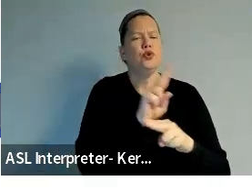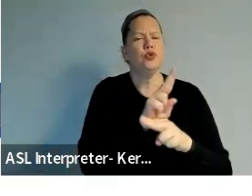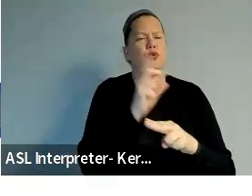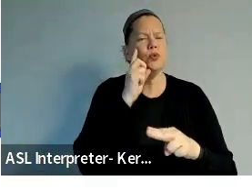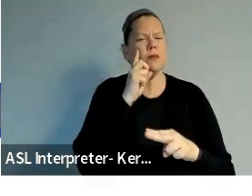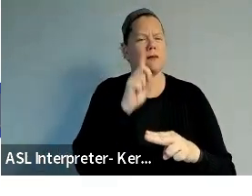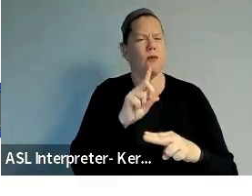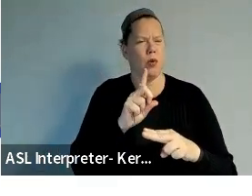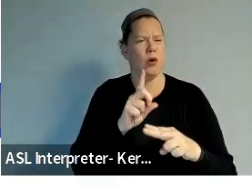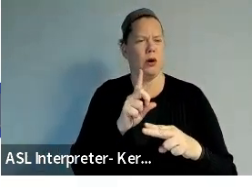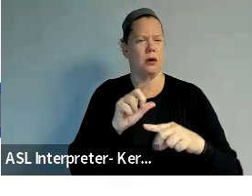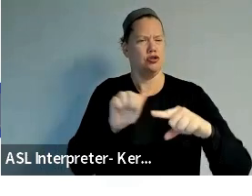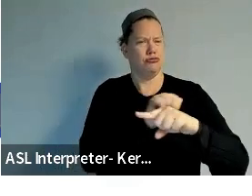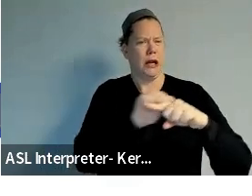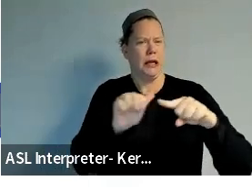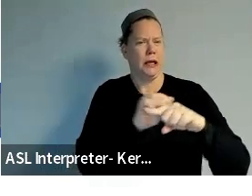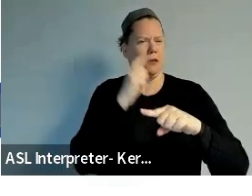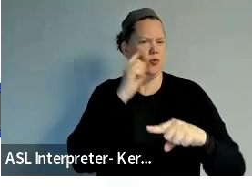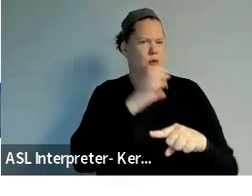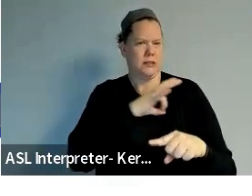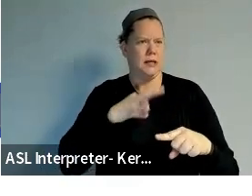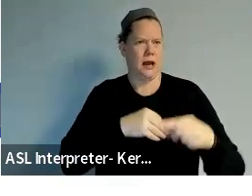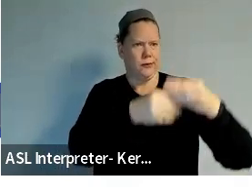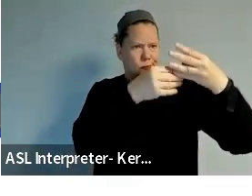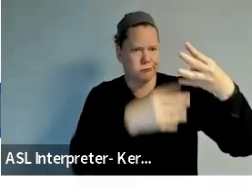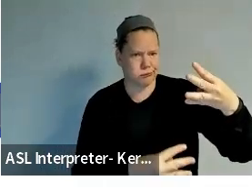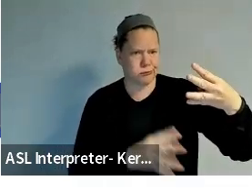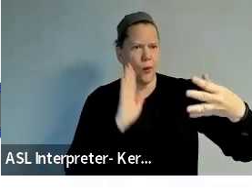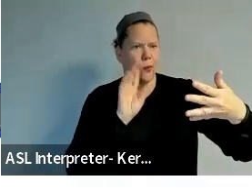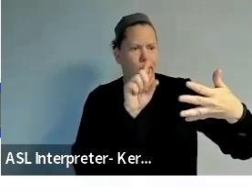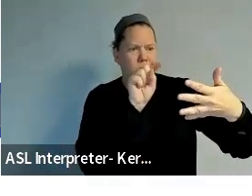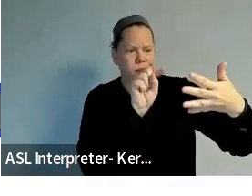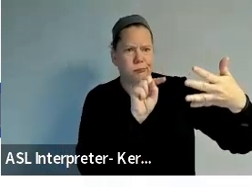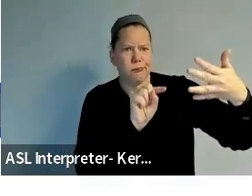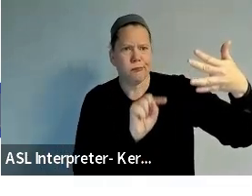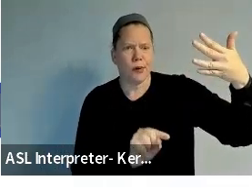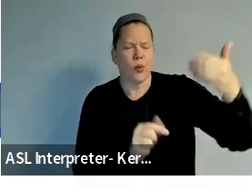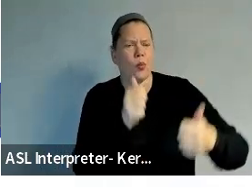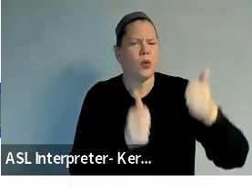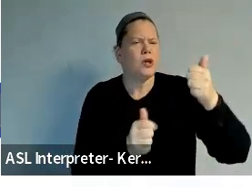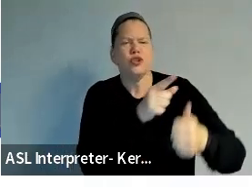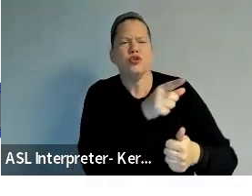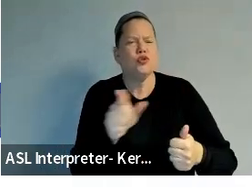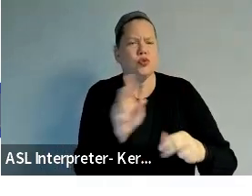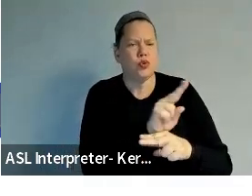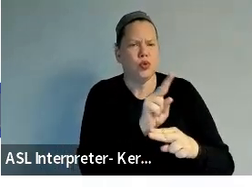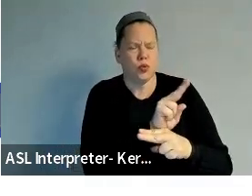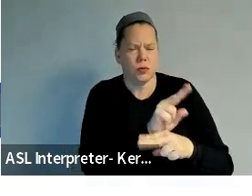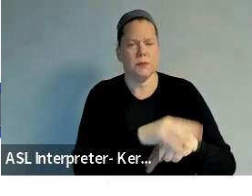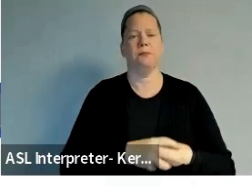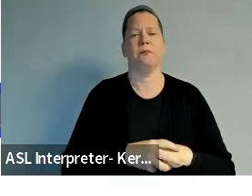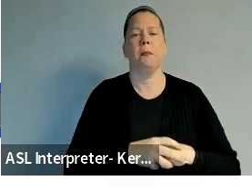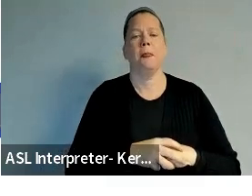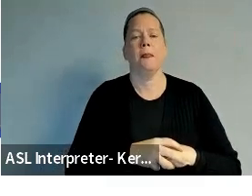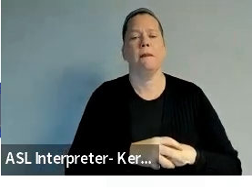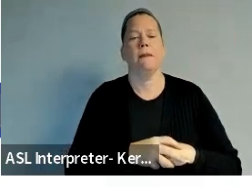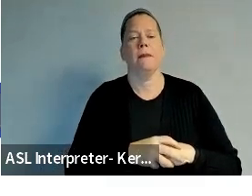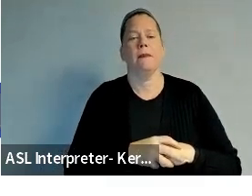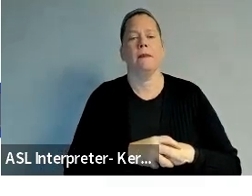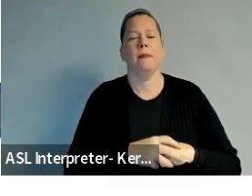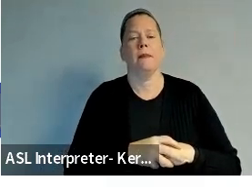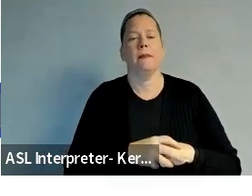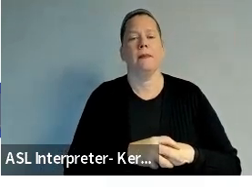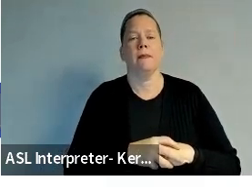as the first mandatory question on the screen. You will not be able to